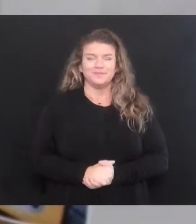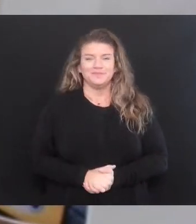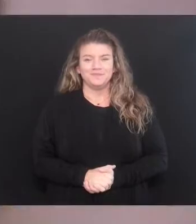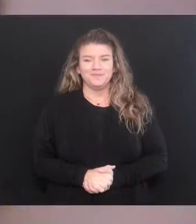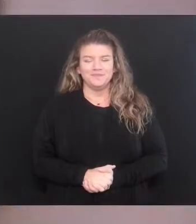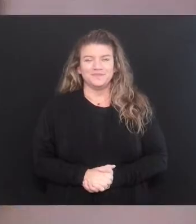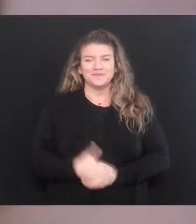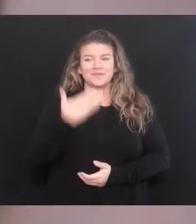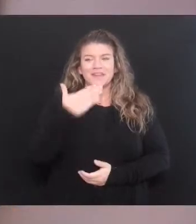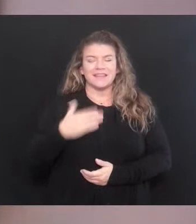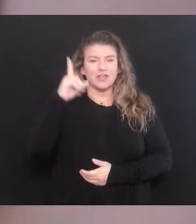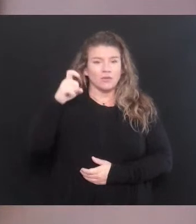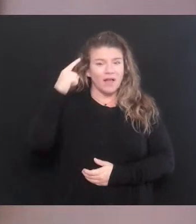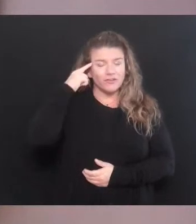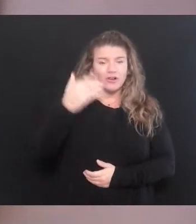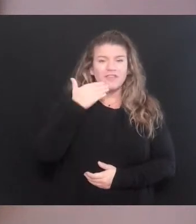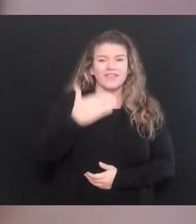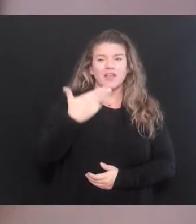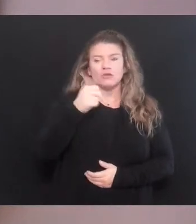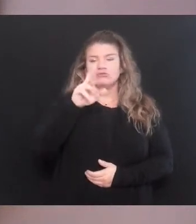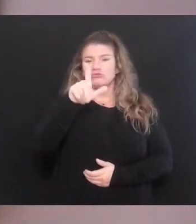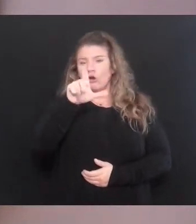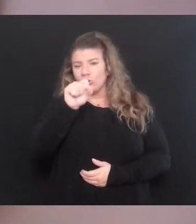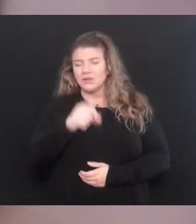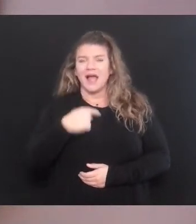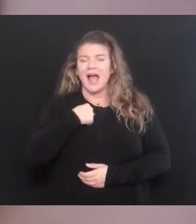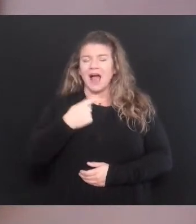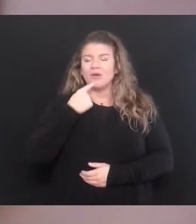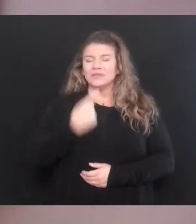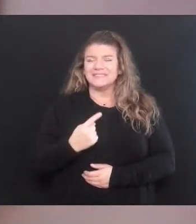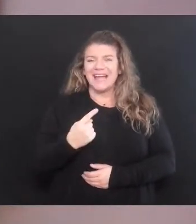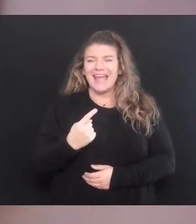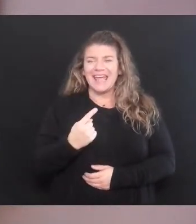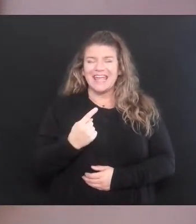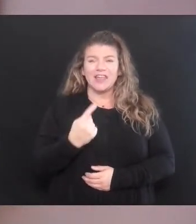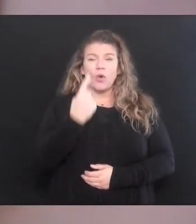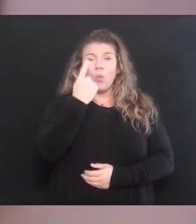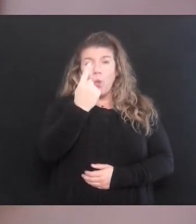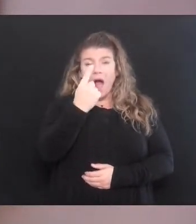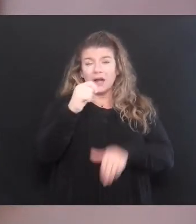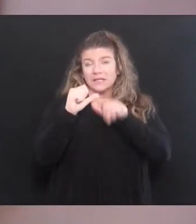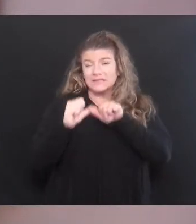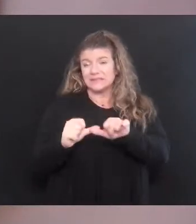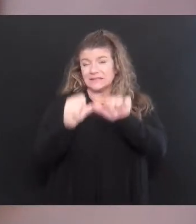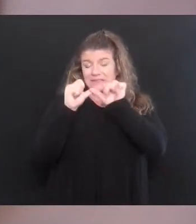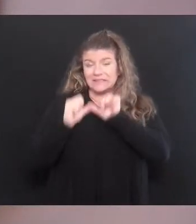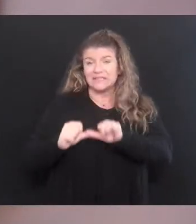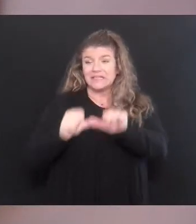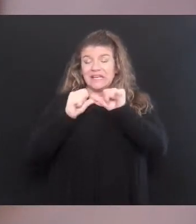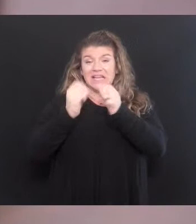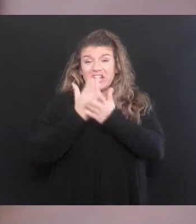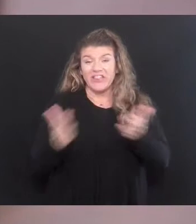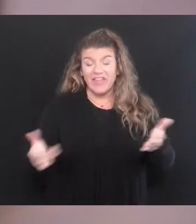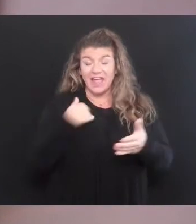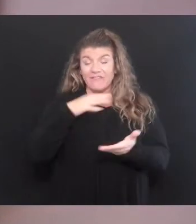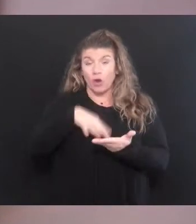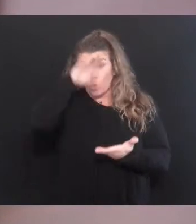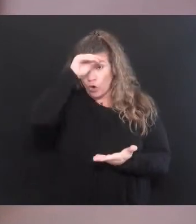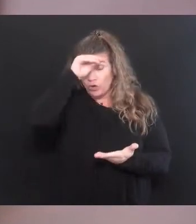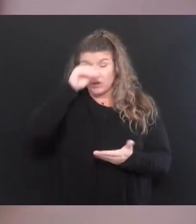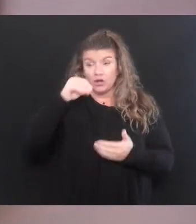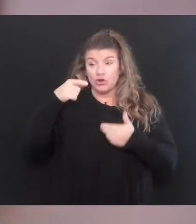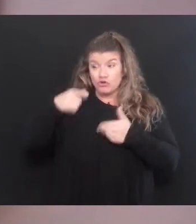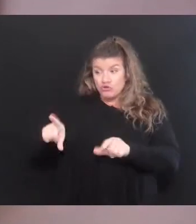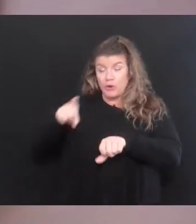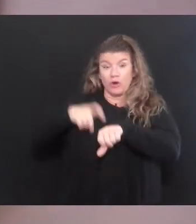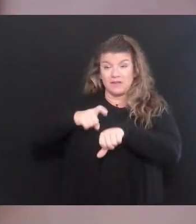Thank you, Governor, and thank you, Charles. I would say that the one consistency and thing I've learned in our time as